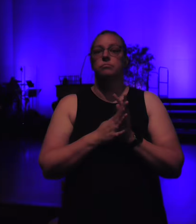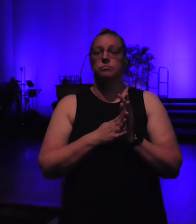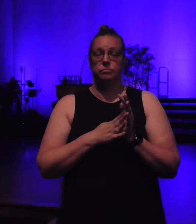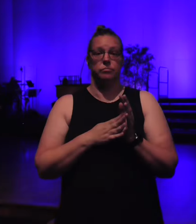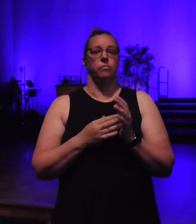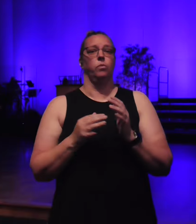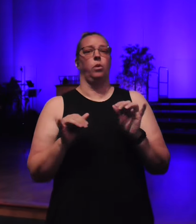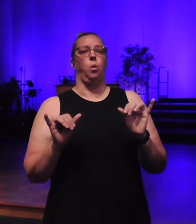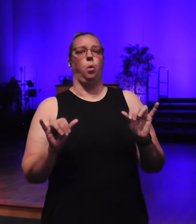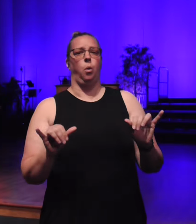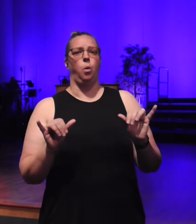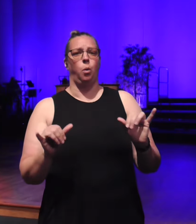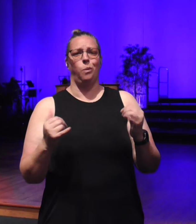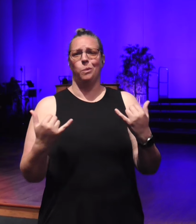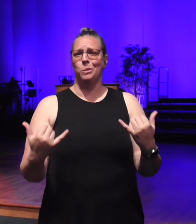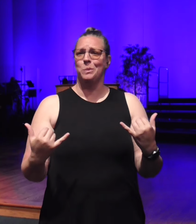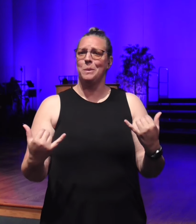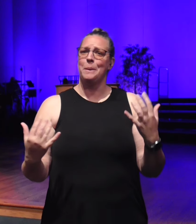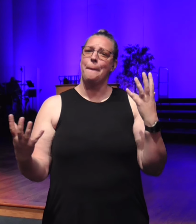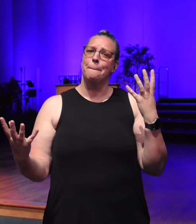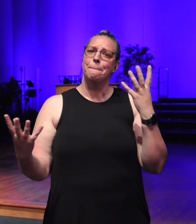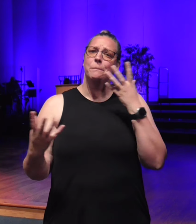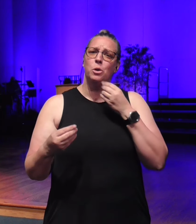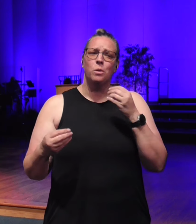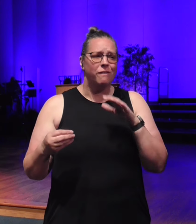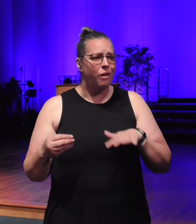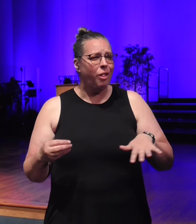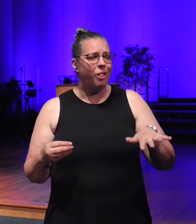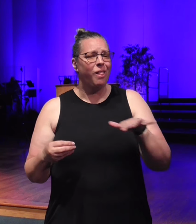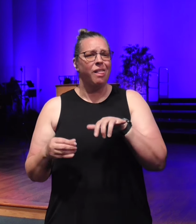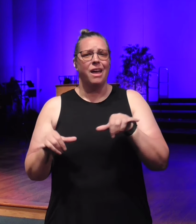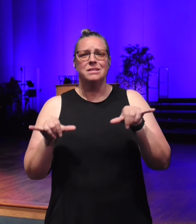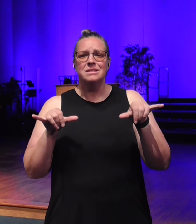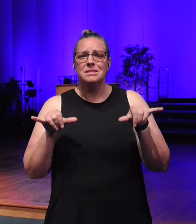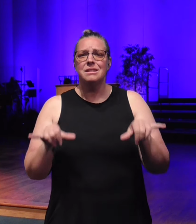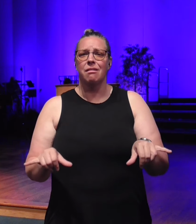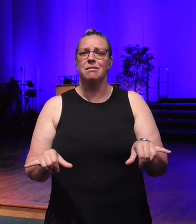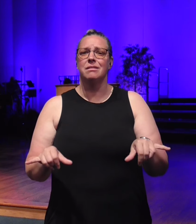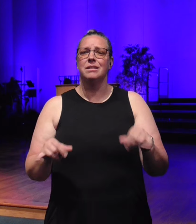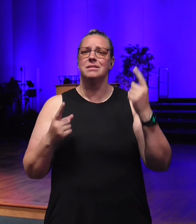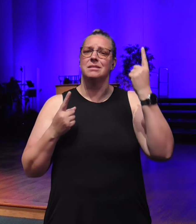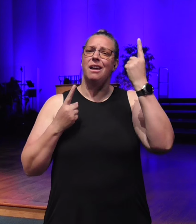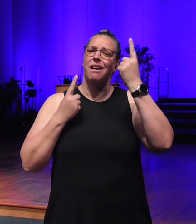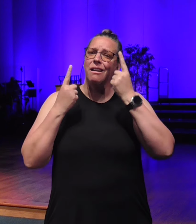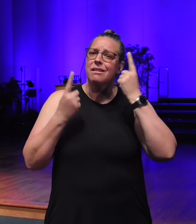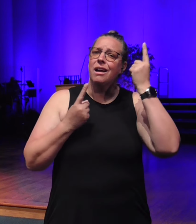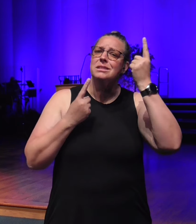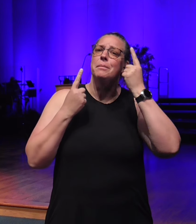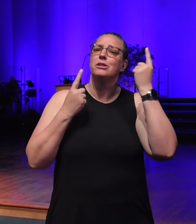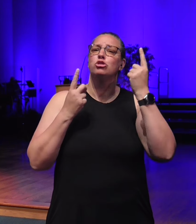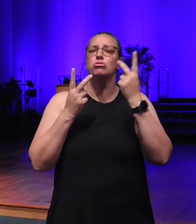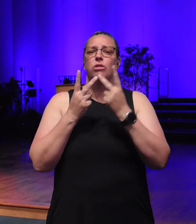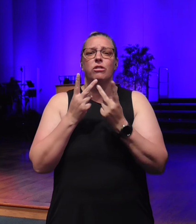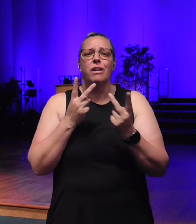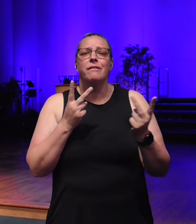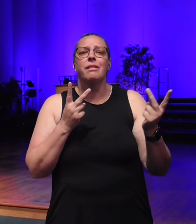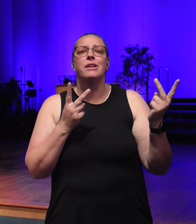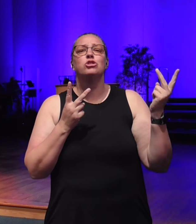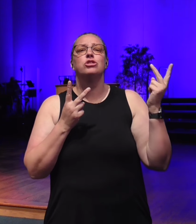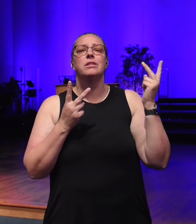Oh, and now in this beautiful space of stillness, of contemplation and reflection, we